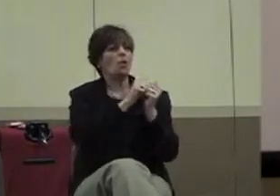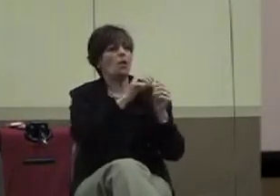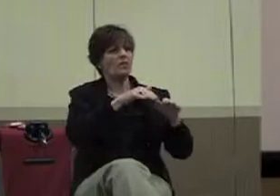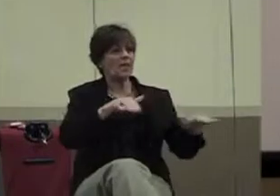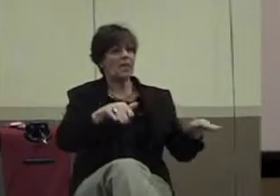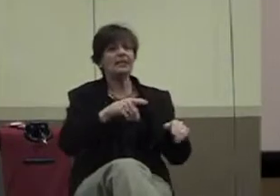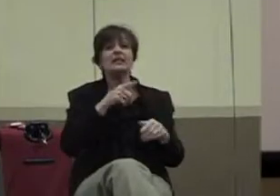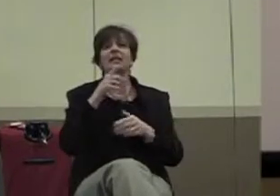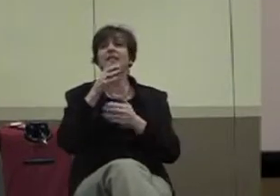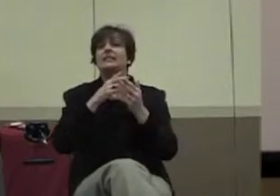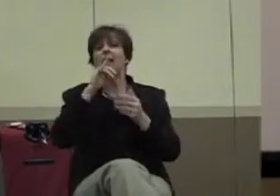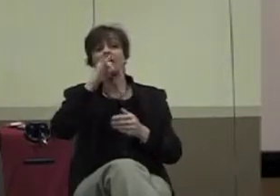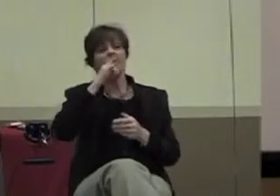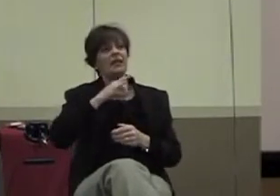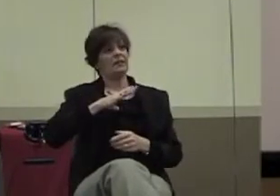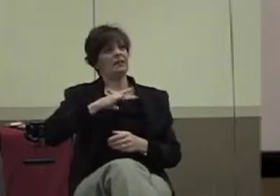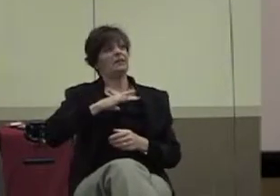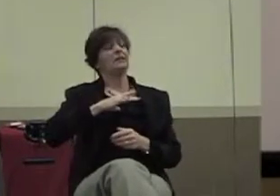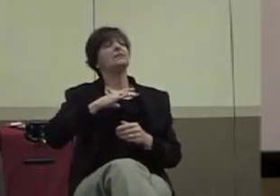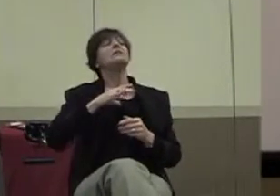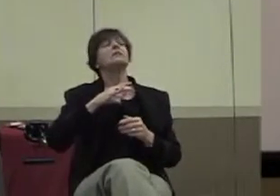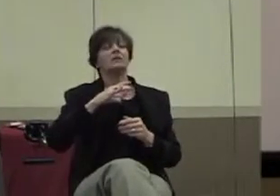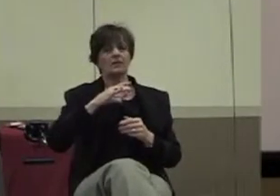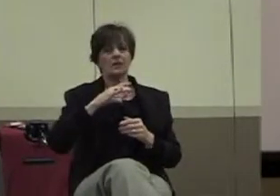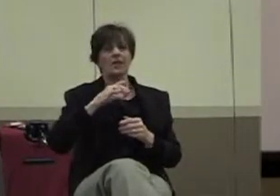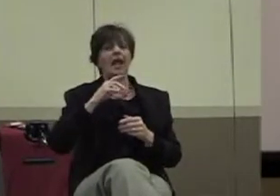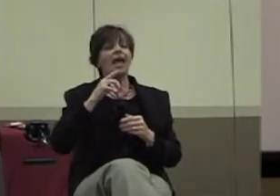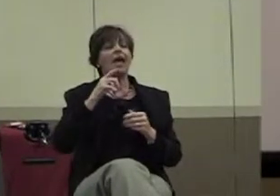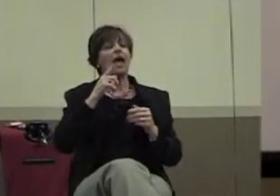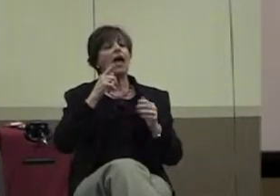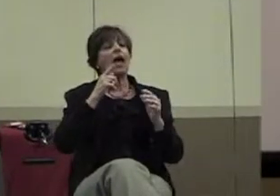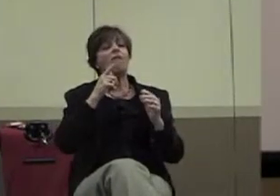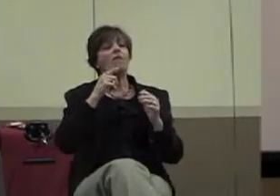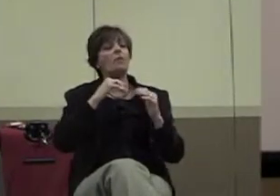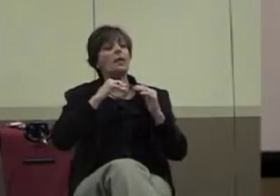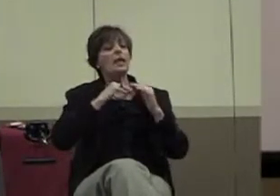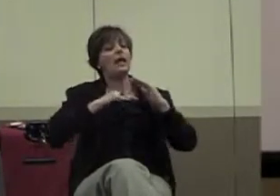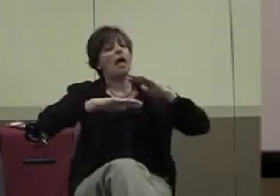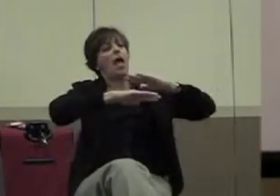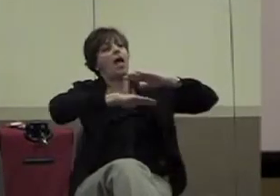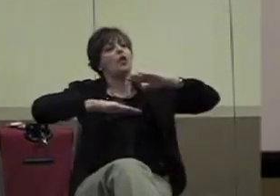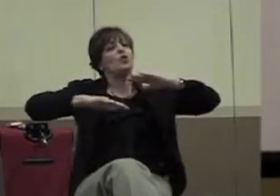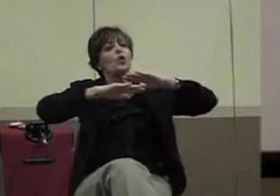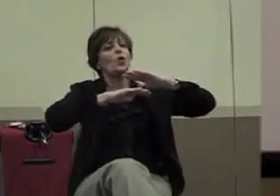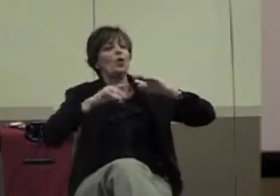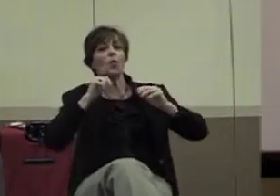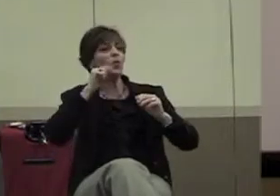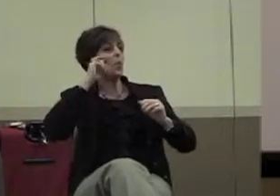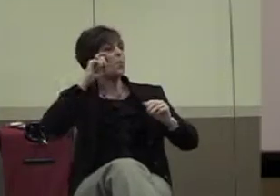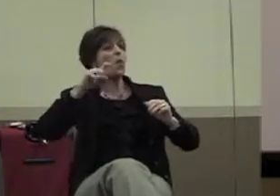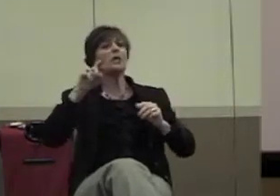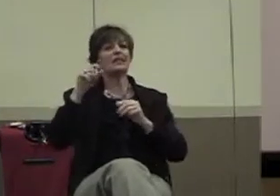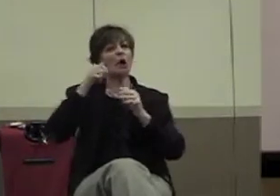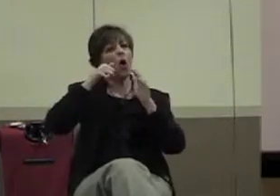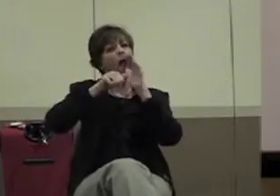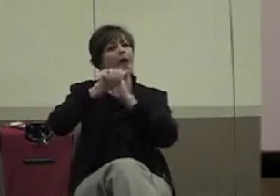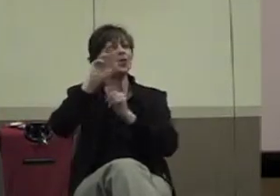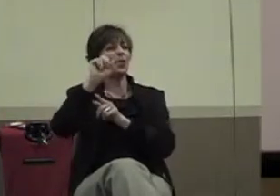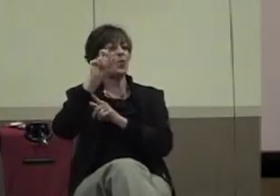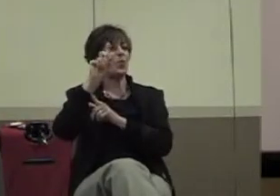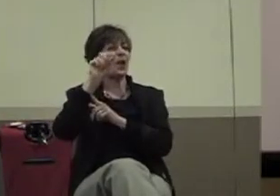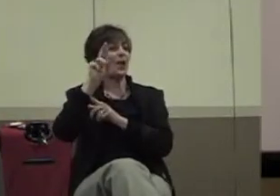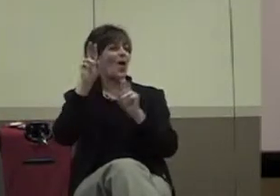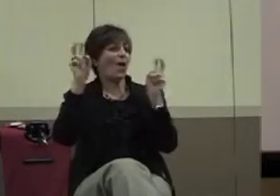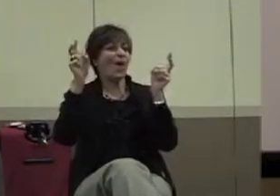really good at flying under the radar of not letting anyone know that they've got some skill deficits. I